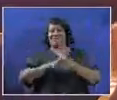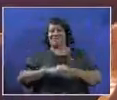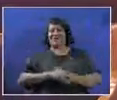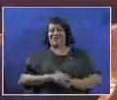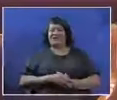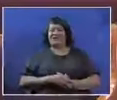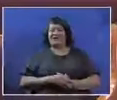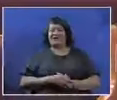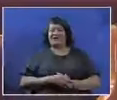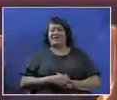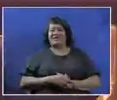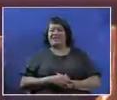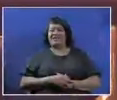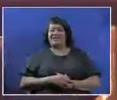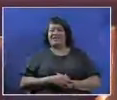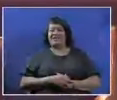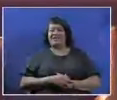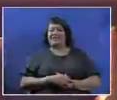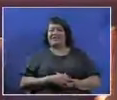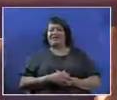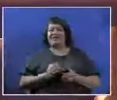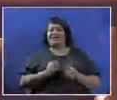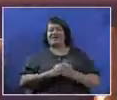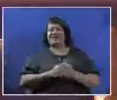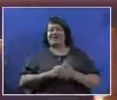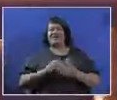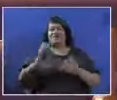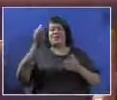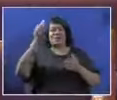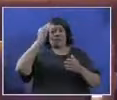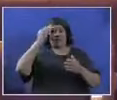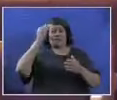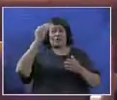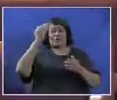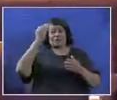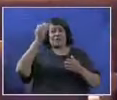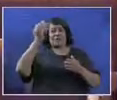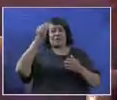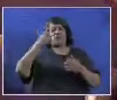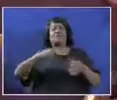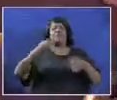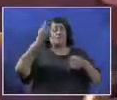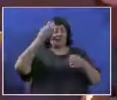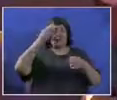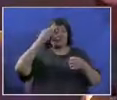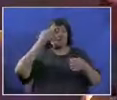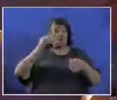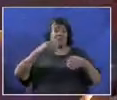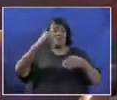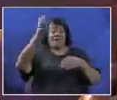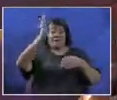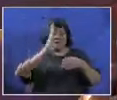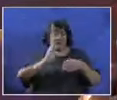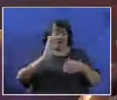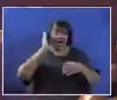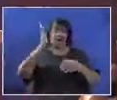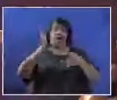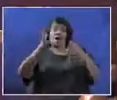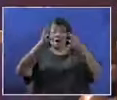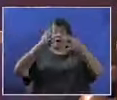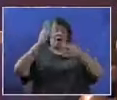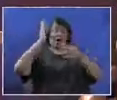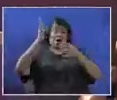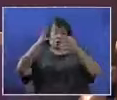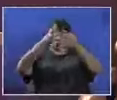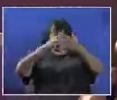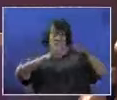Working it out for my good and your good. Hope the worship, hope the prayers have inspired you and lifted